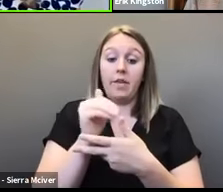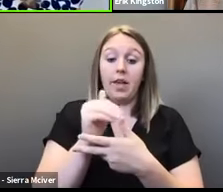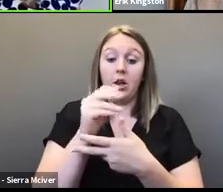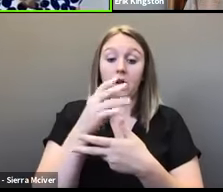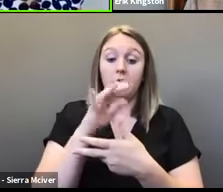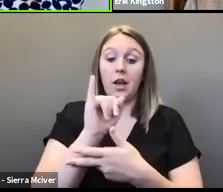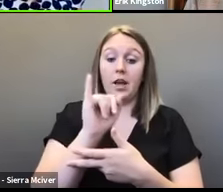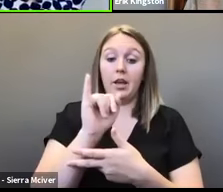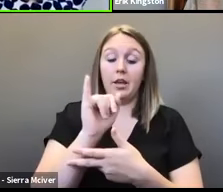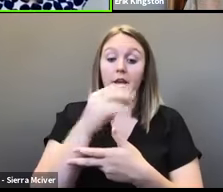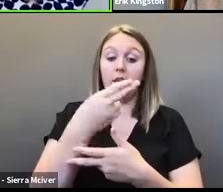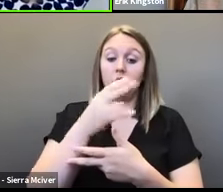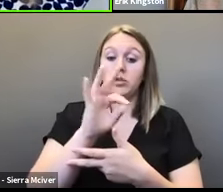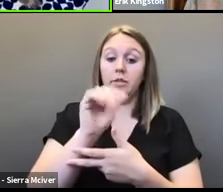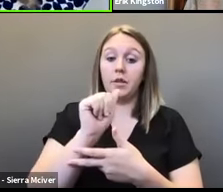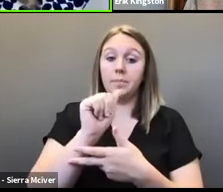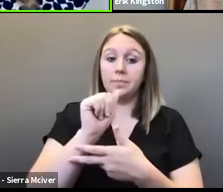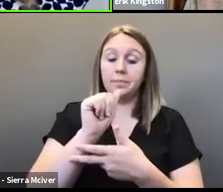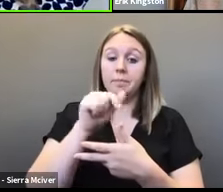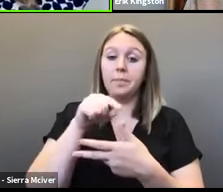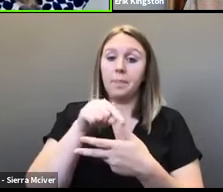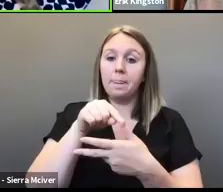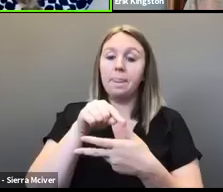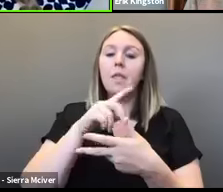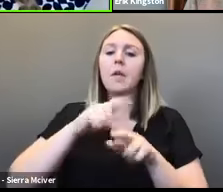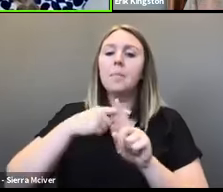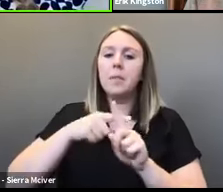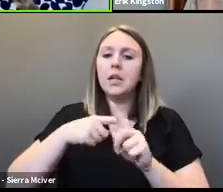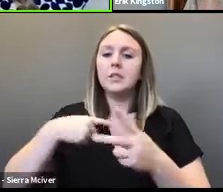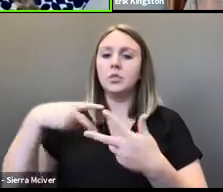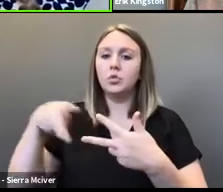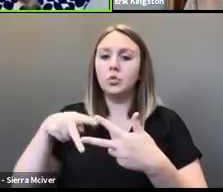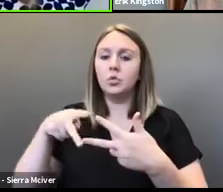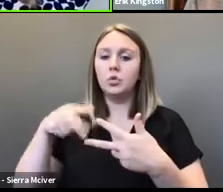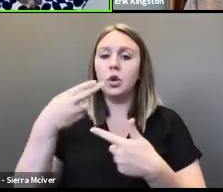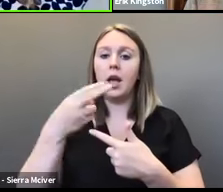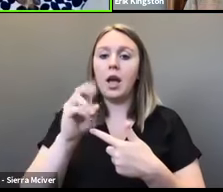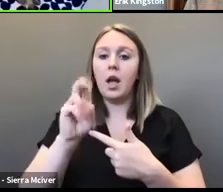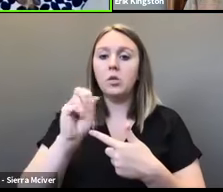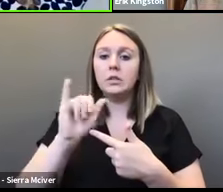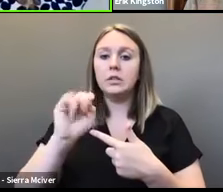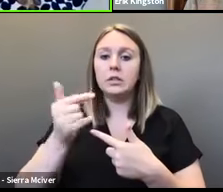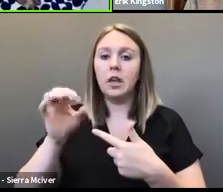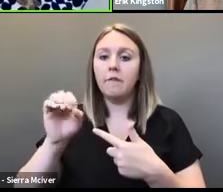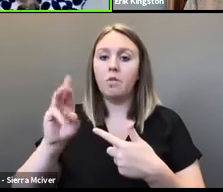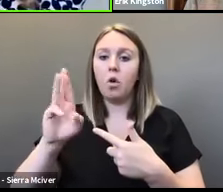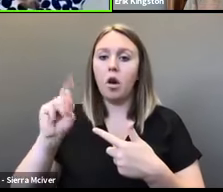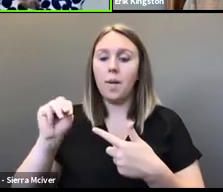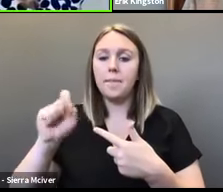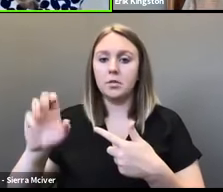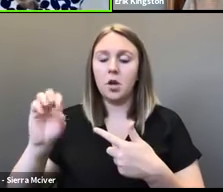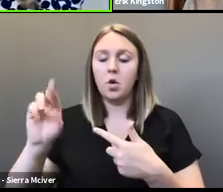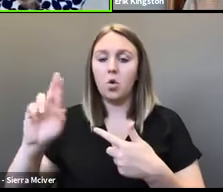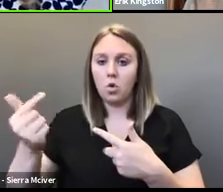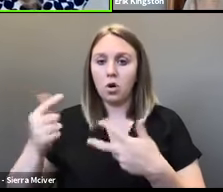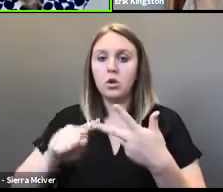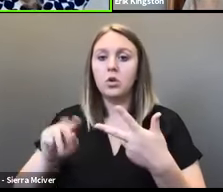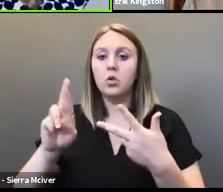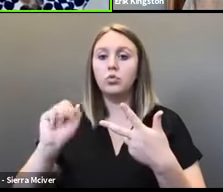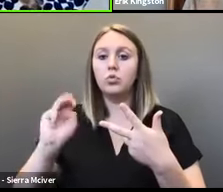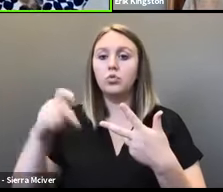link for Idaho fair housing and finance association, we were going to put the housing forum.org and also ramp up Idaho. And, um, um, would